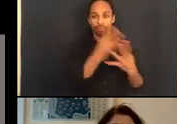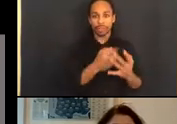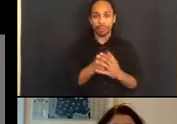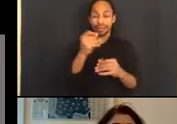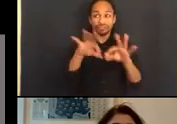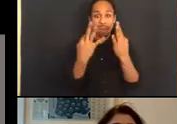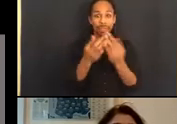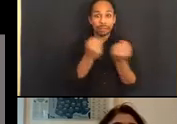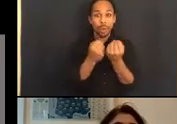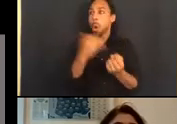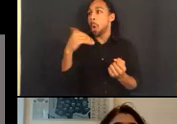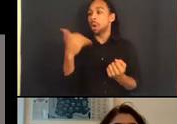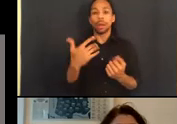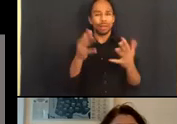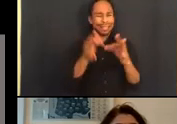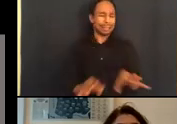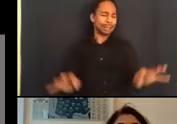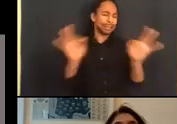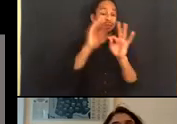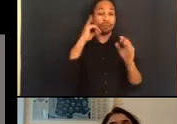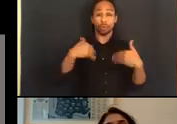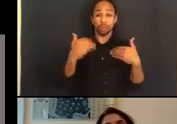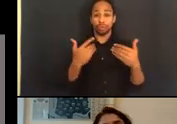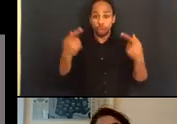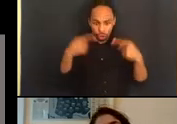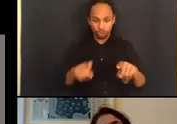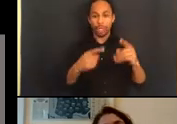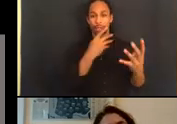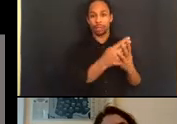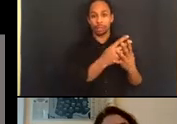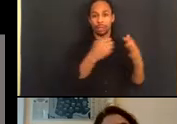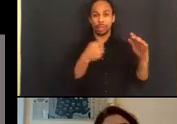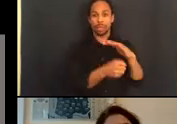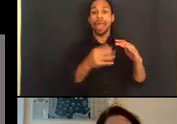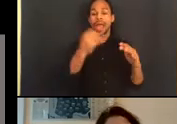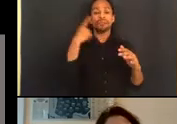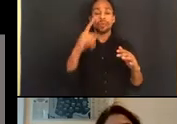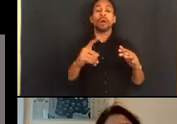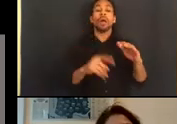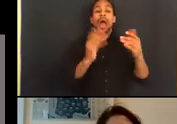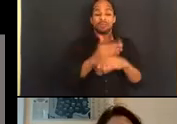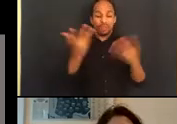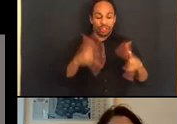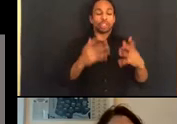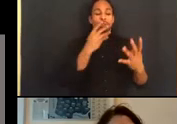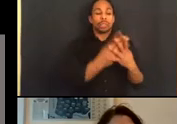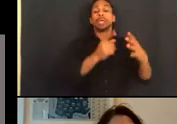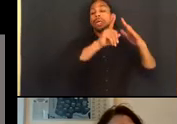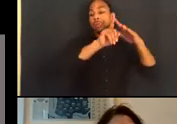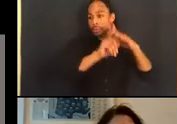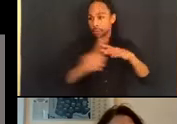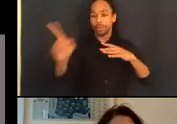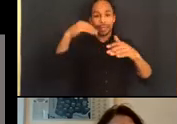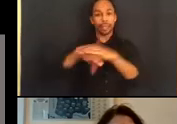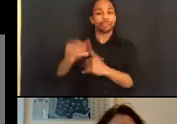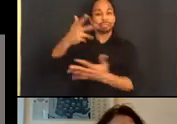essential, not just to youth doing well while they're in detention, but to their successful reentry into the community after the period of